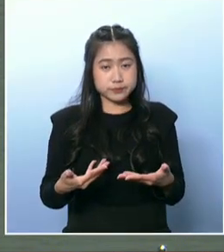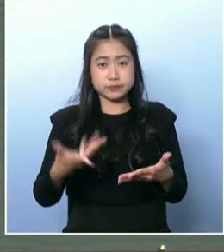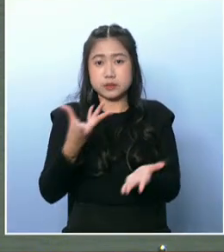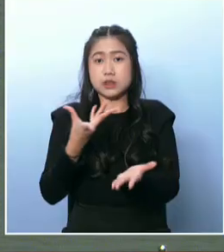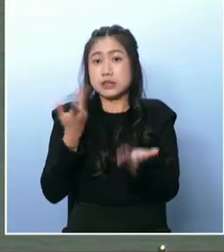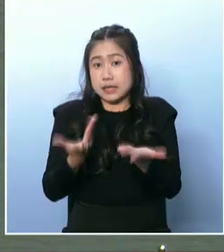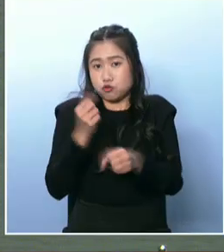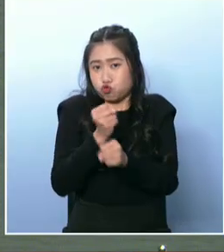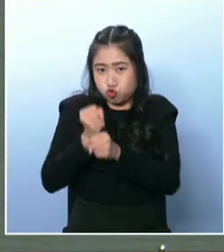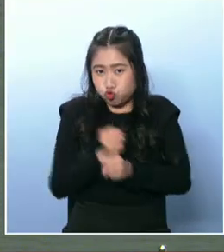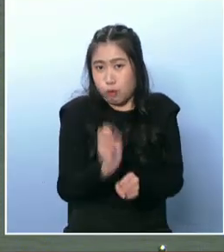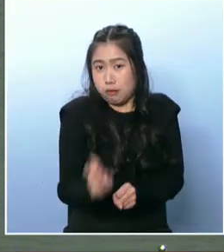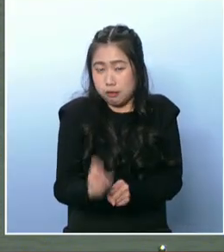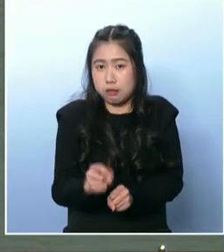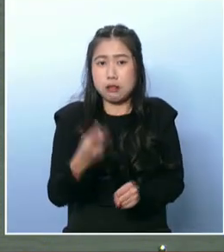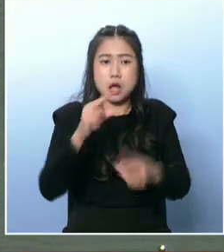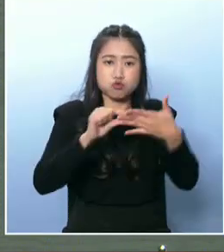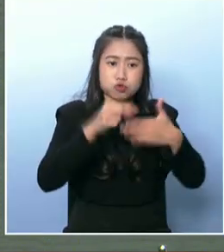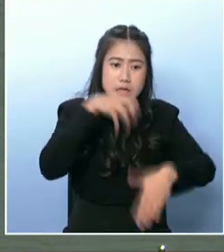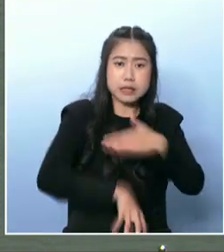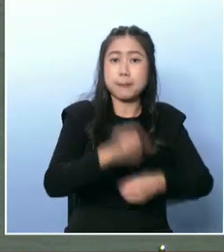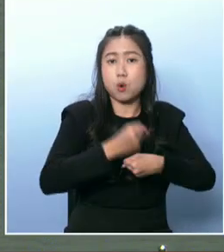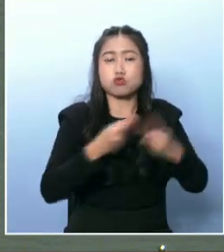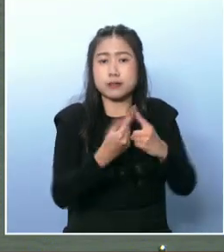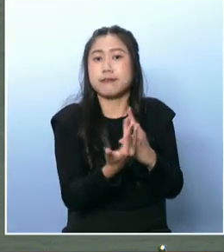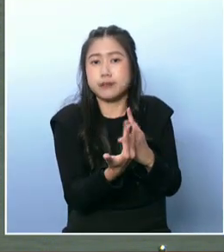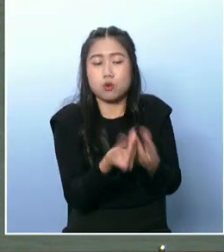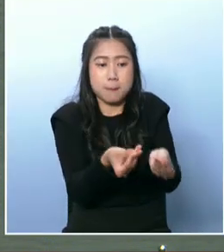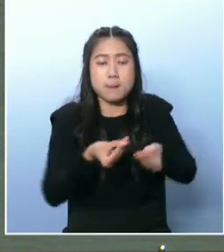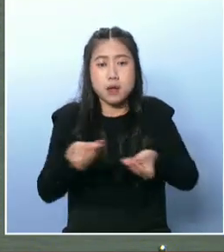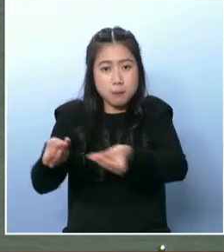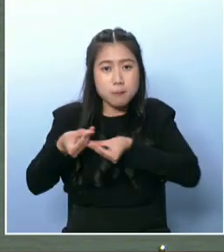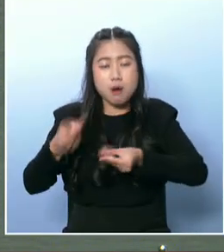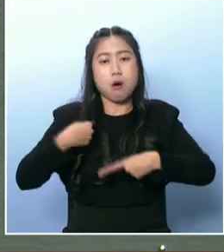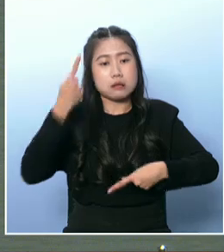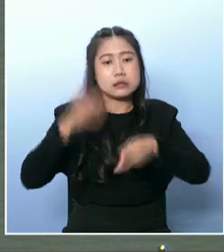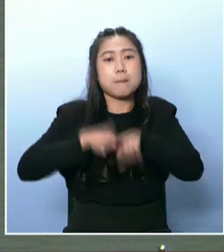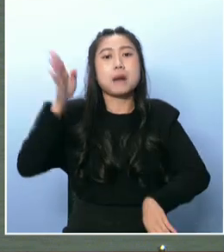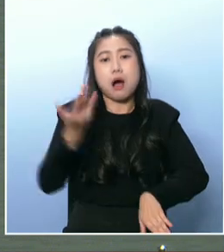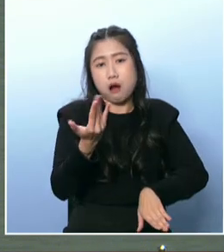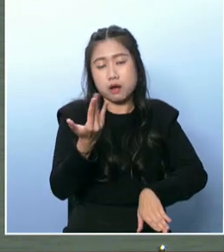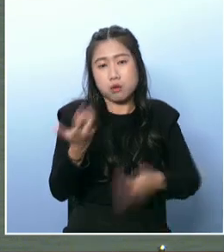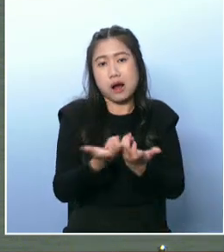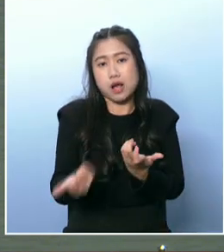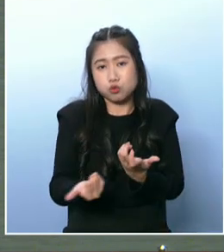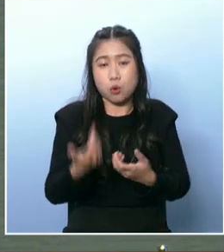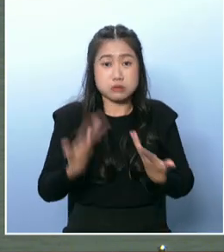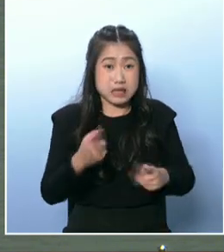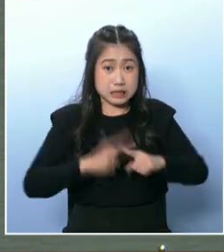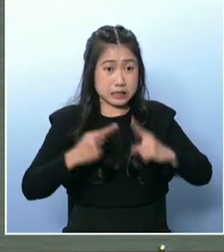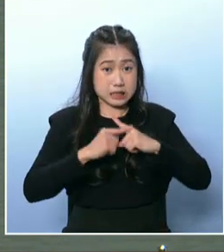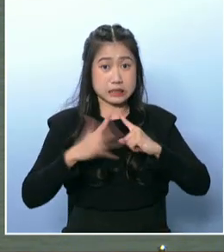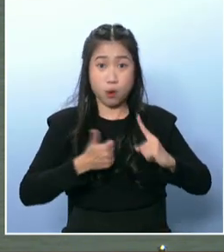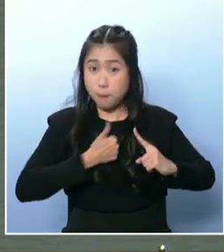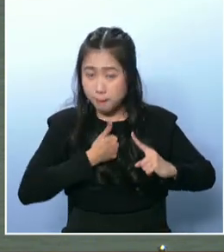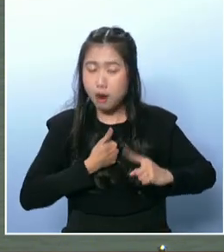for the RCH services, and then how many staff are actually working in the sector so that we can know